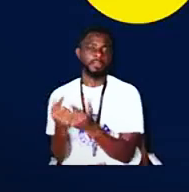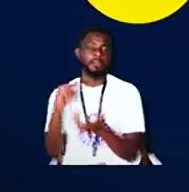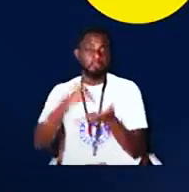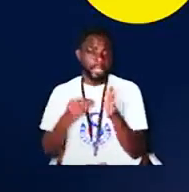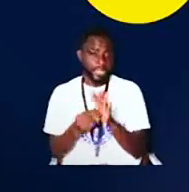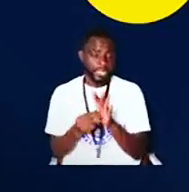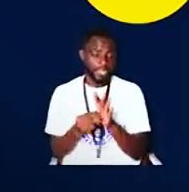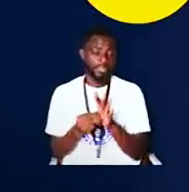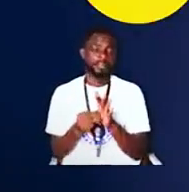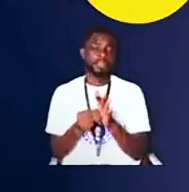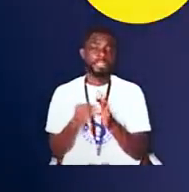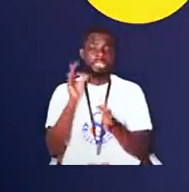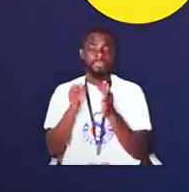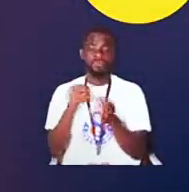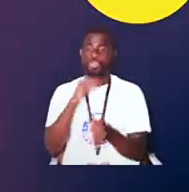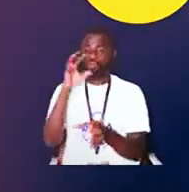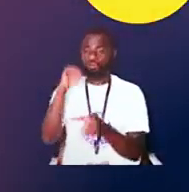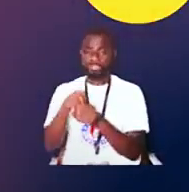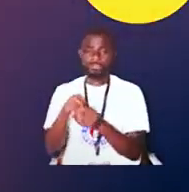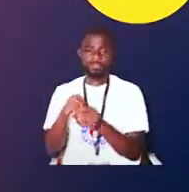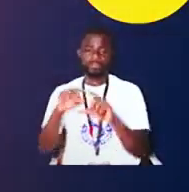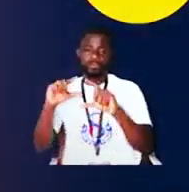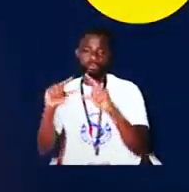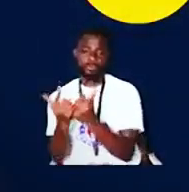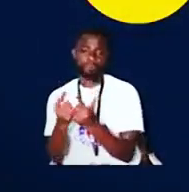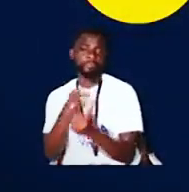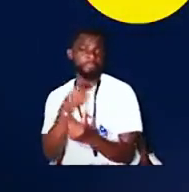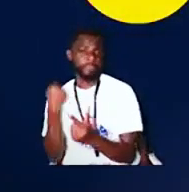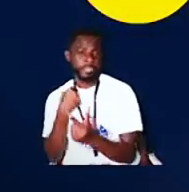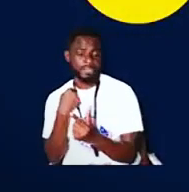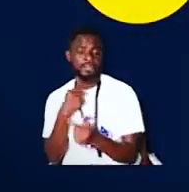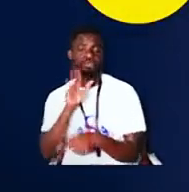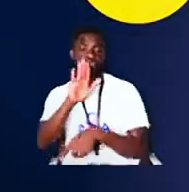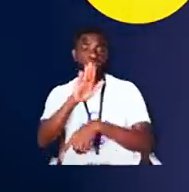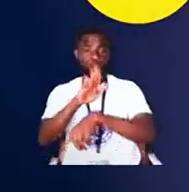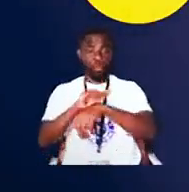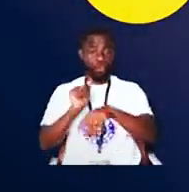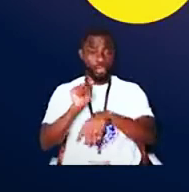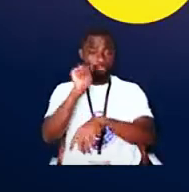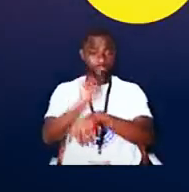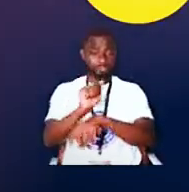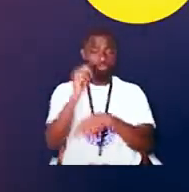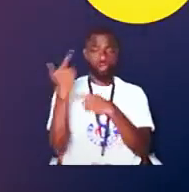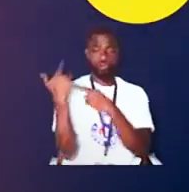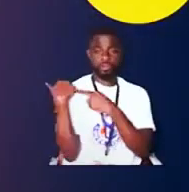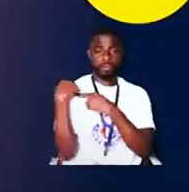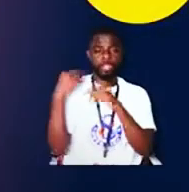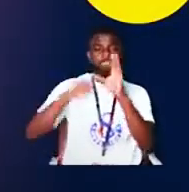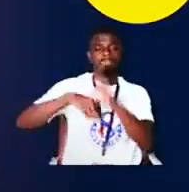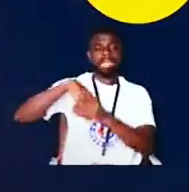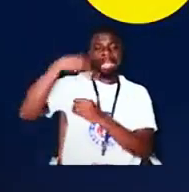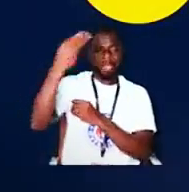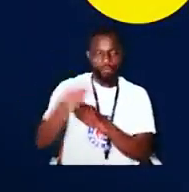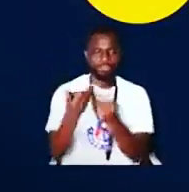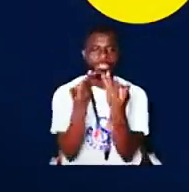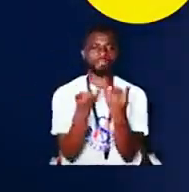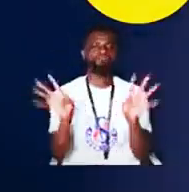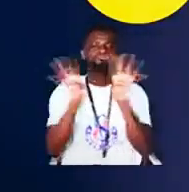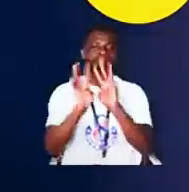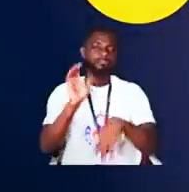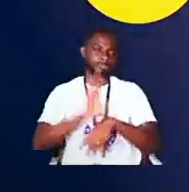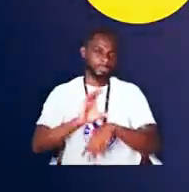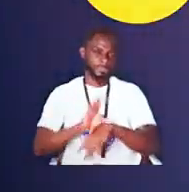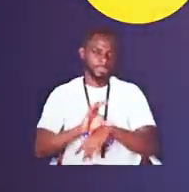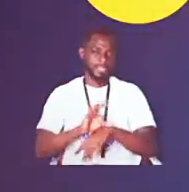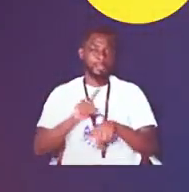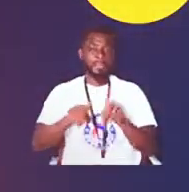Otherwise, if you are not part of the clergy, your calling is outside the four walls of the church. But if